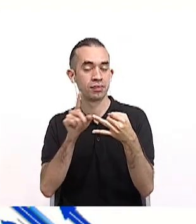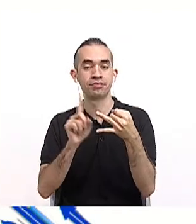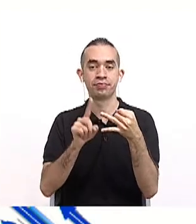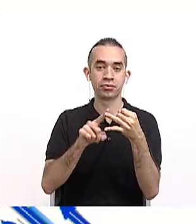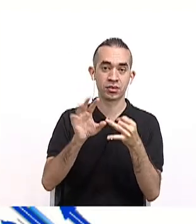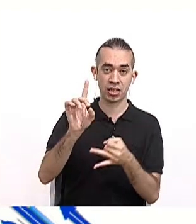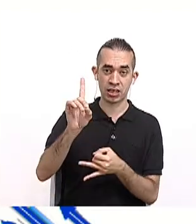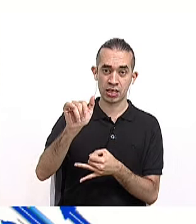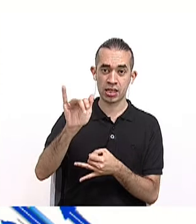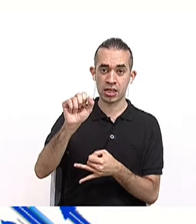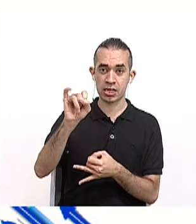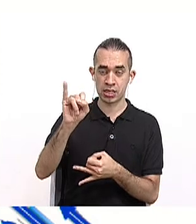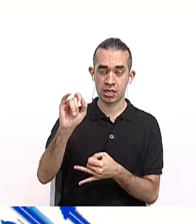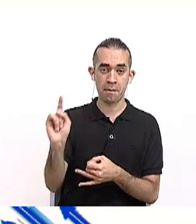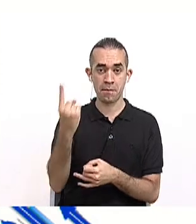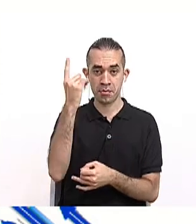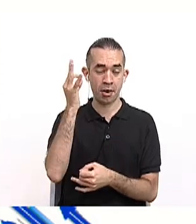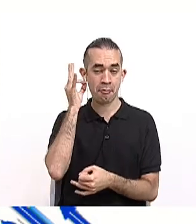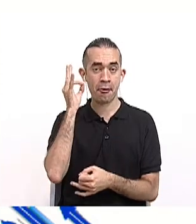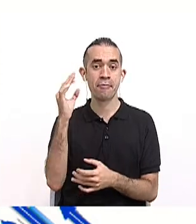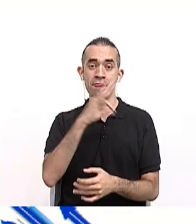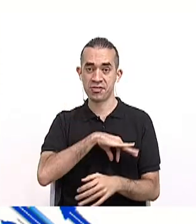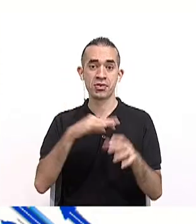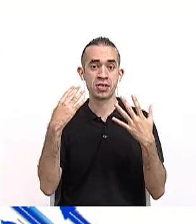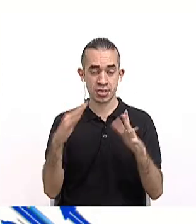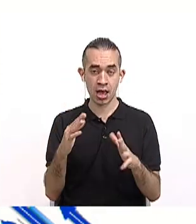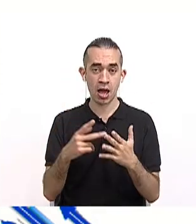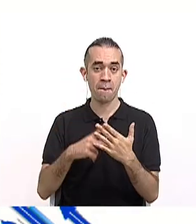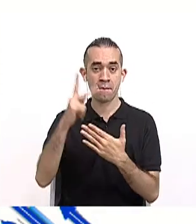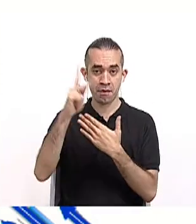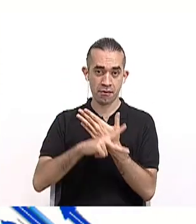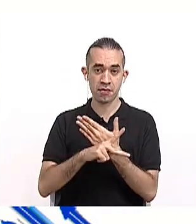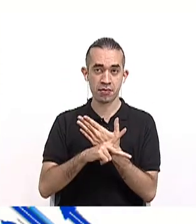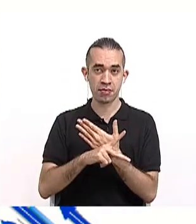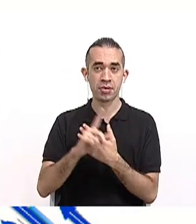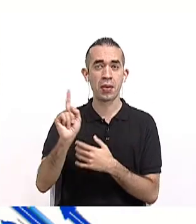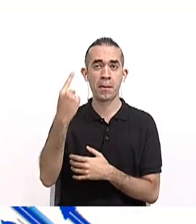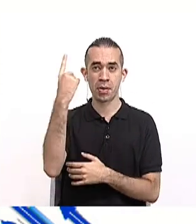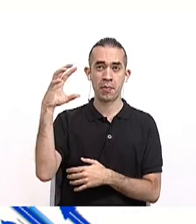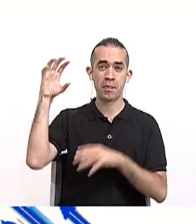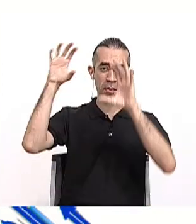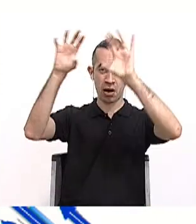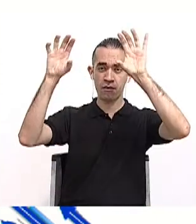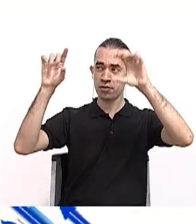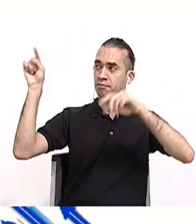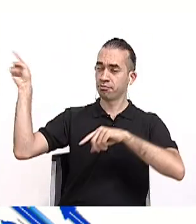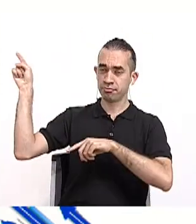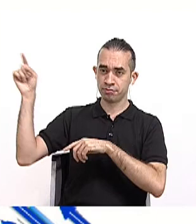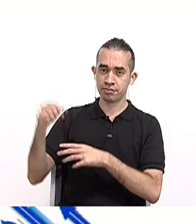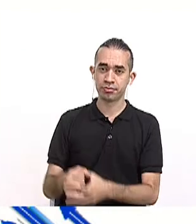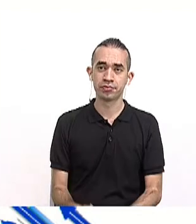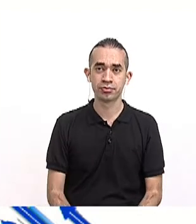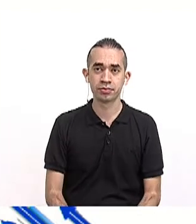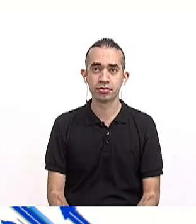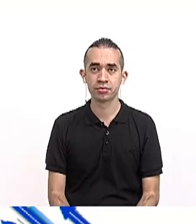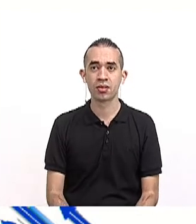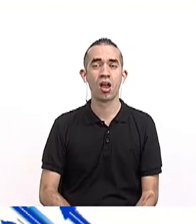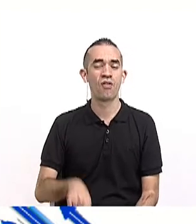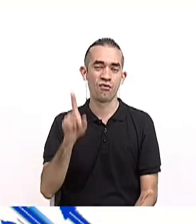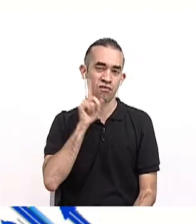program. Do you have the answer? That is on the first paragraph in this slide. So it